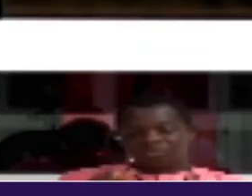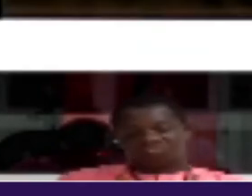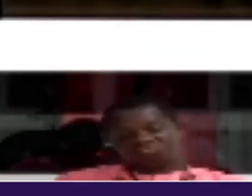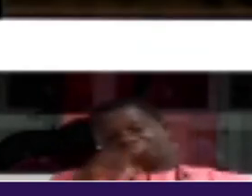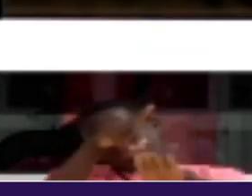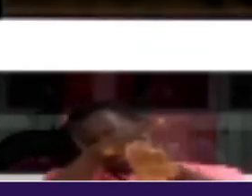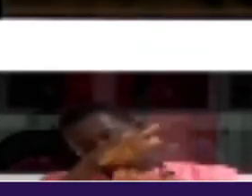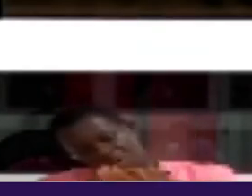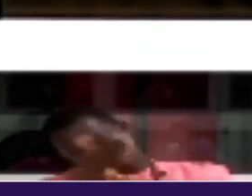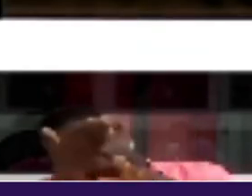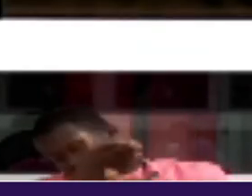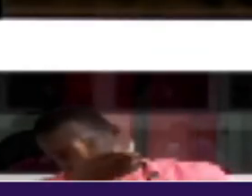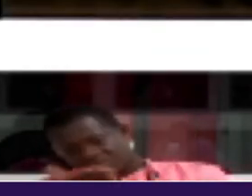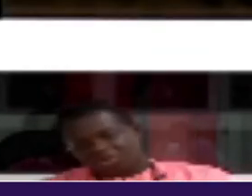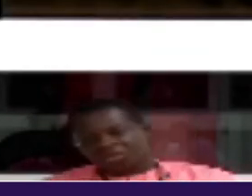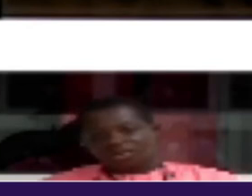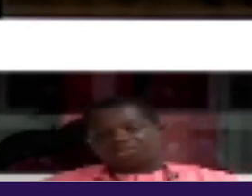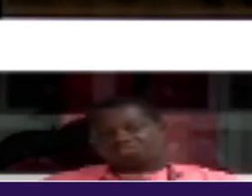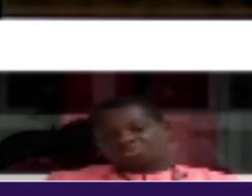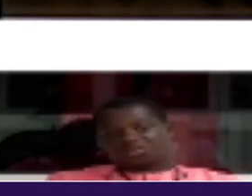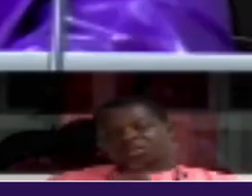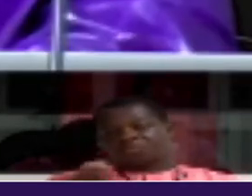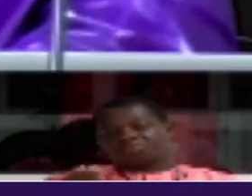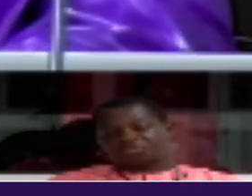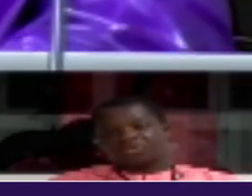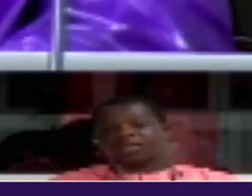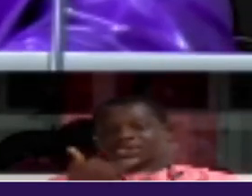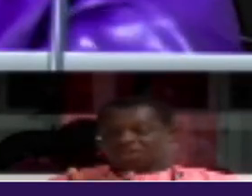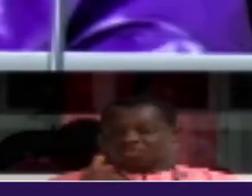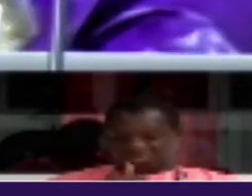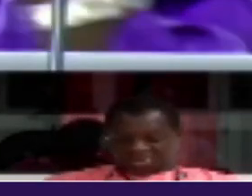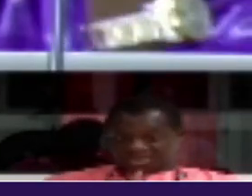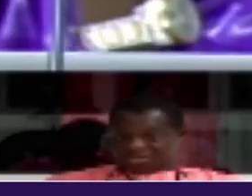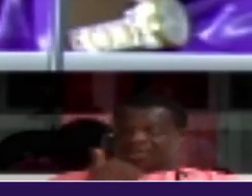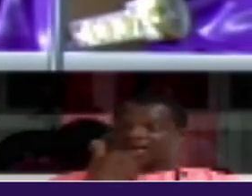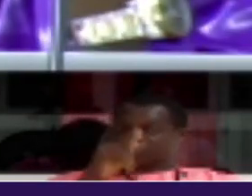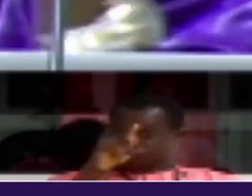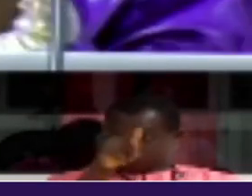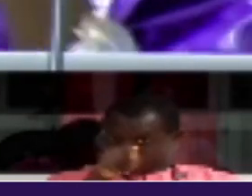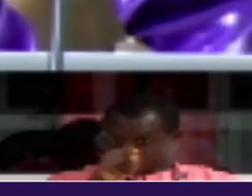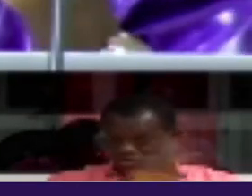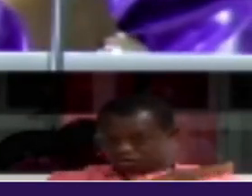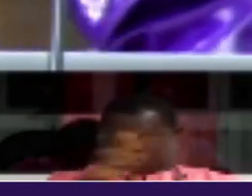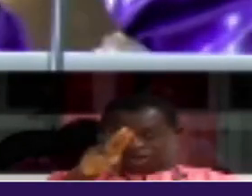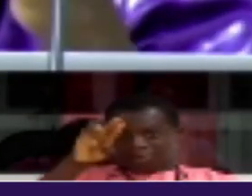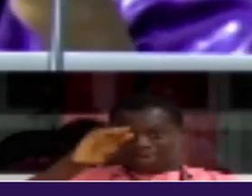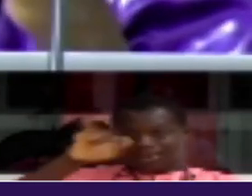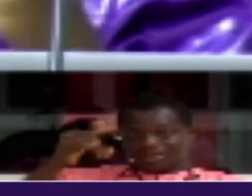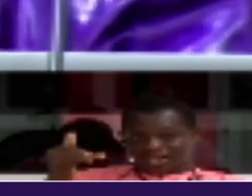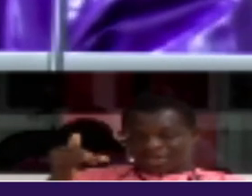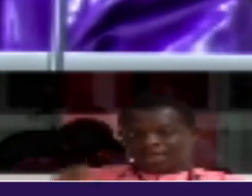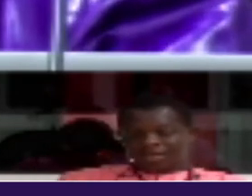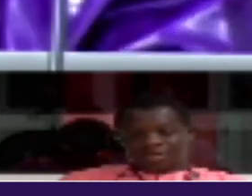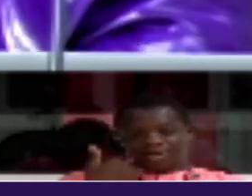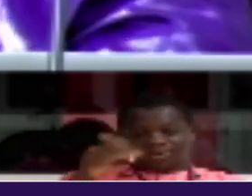him. It's him. I am now asking you, not him. He's been asked, he